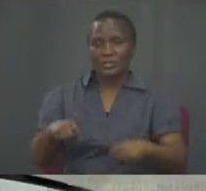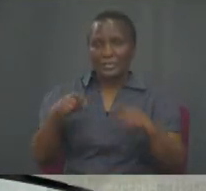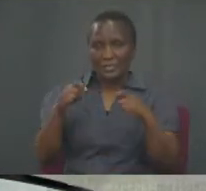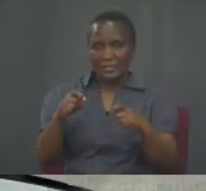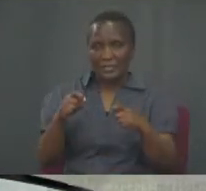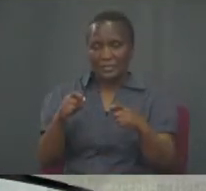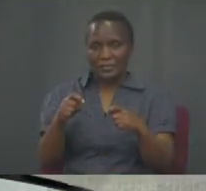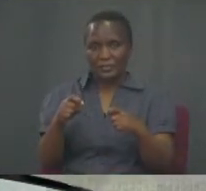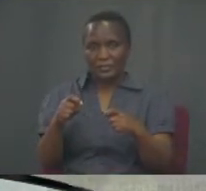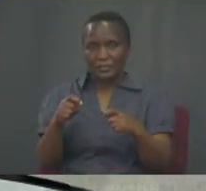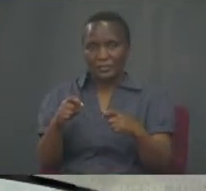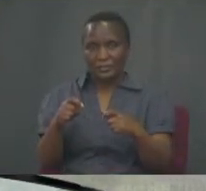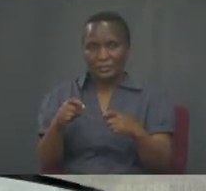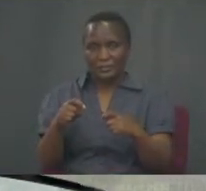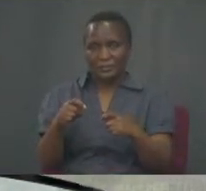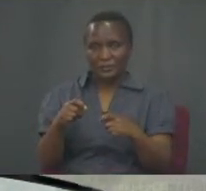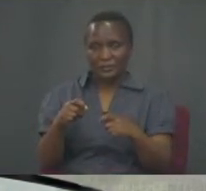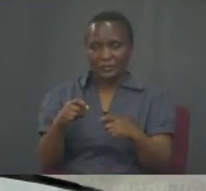you are afraid.